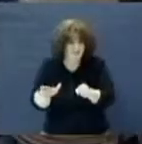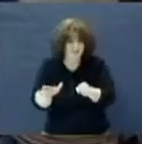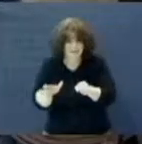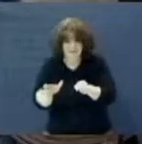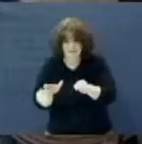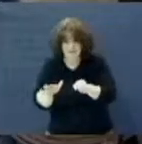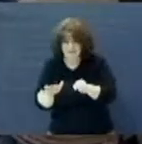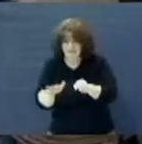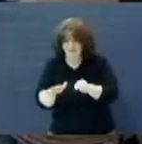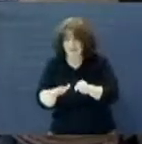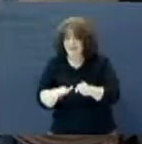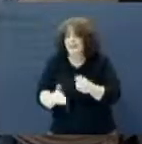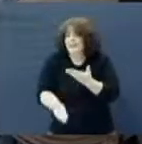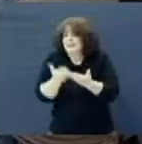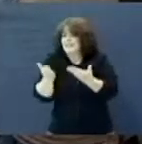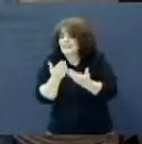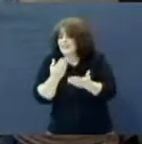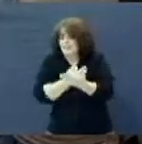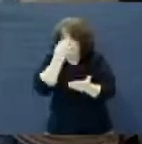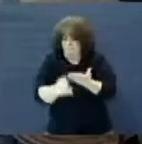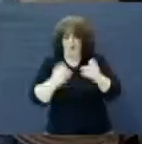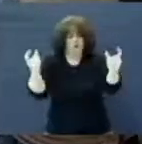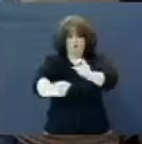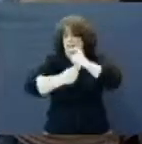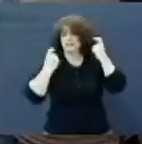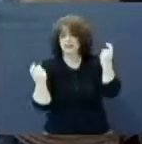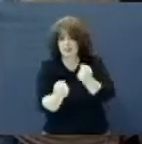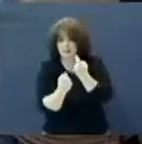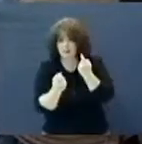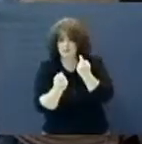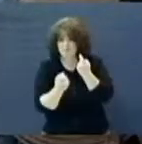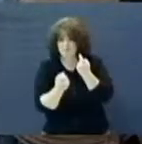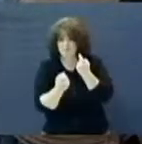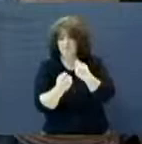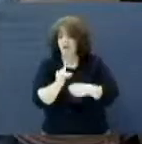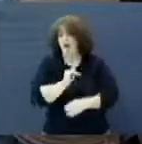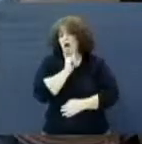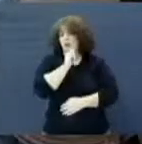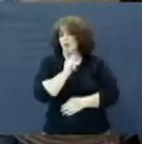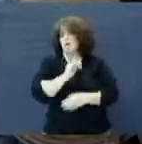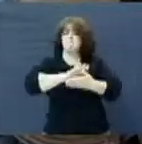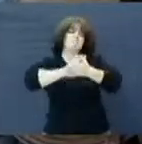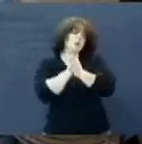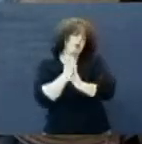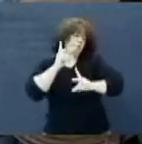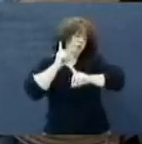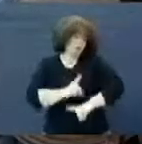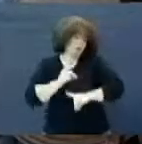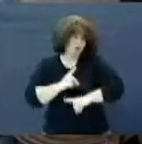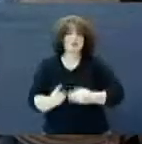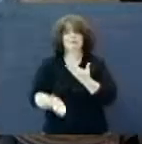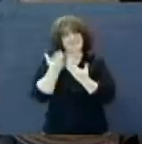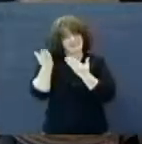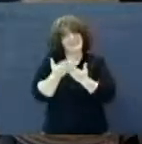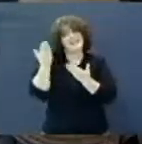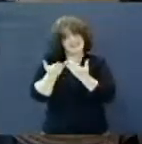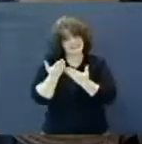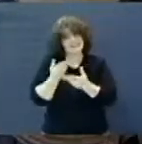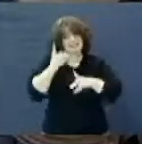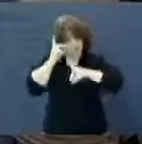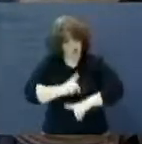to slip. I won't slip into discouragement. It's easy to slip. I won't